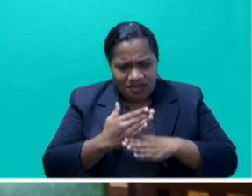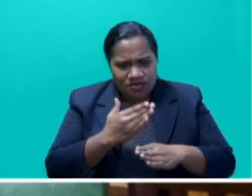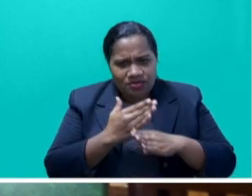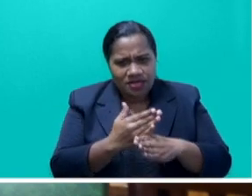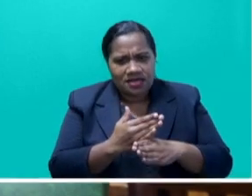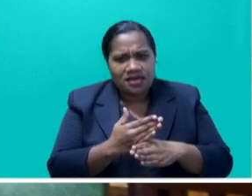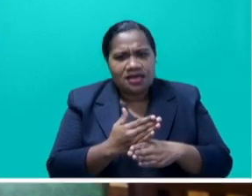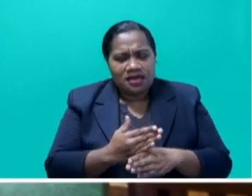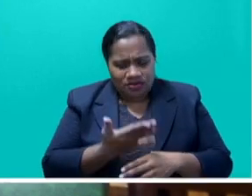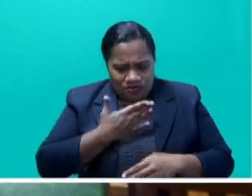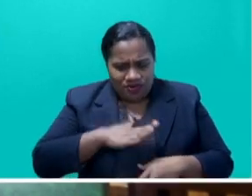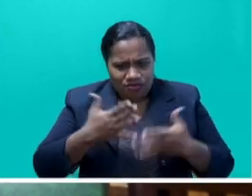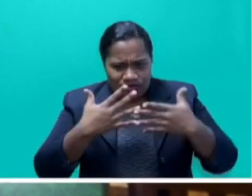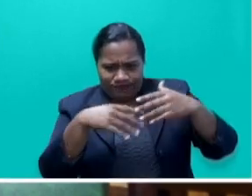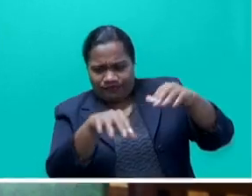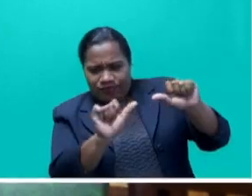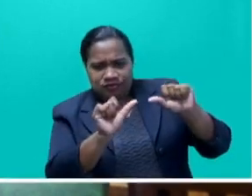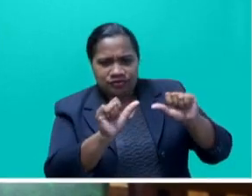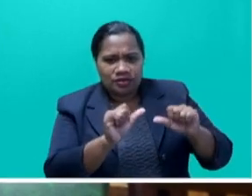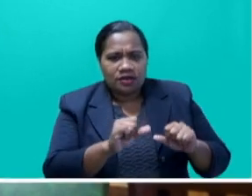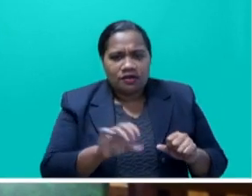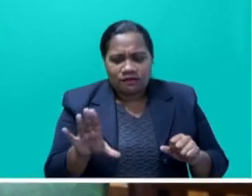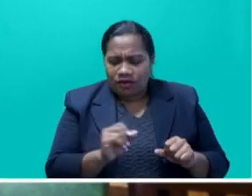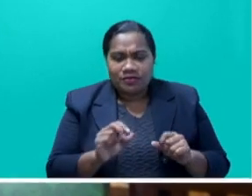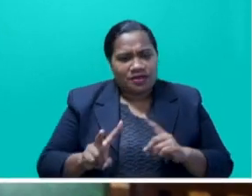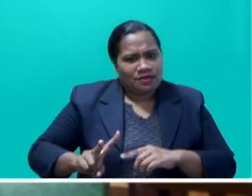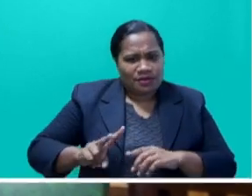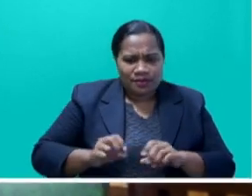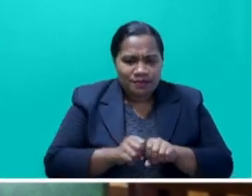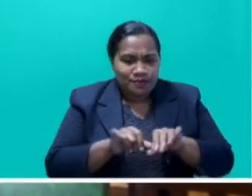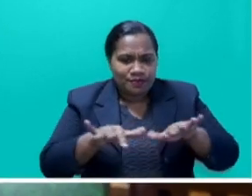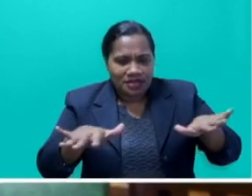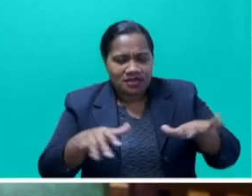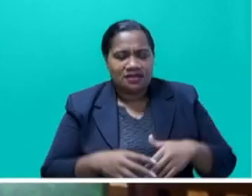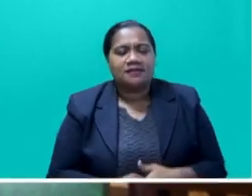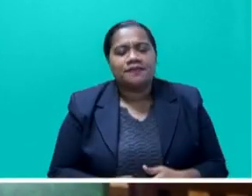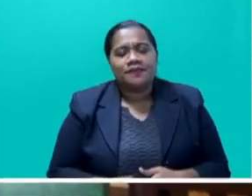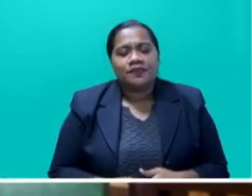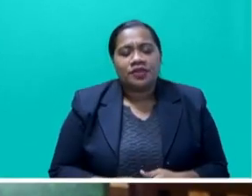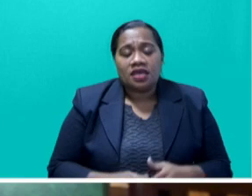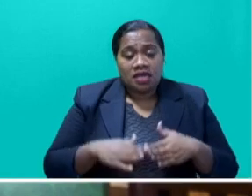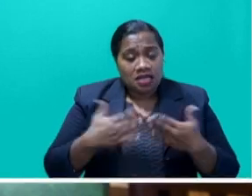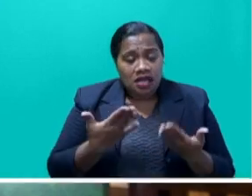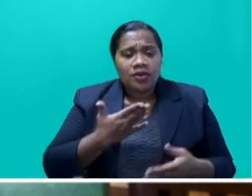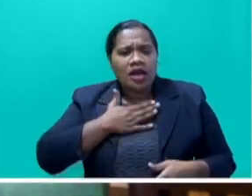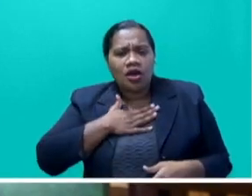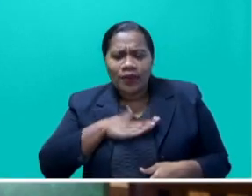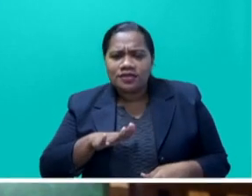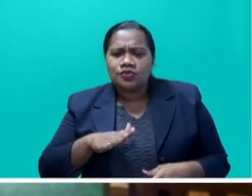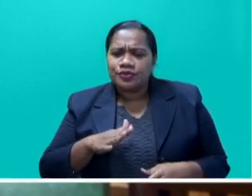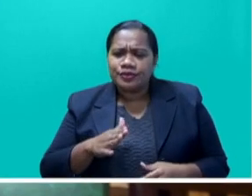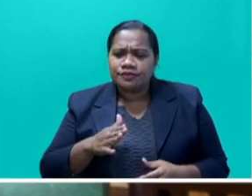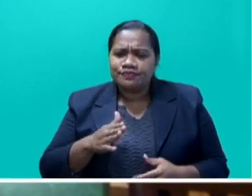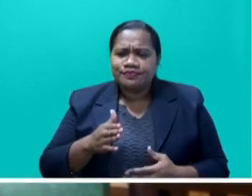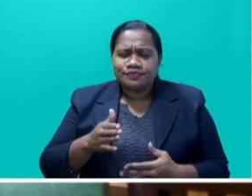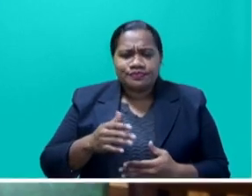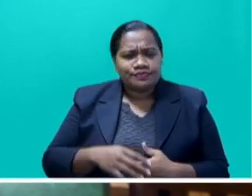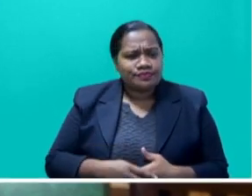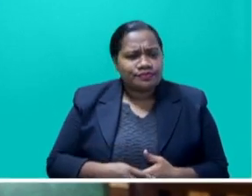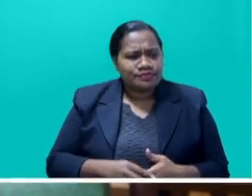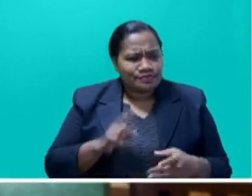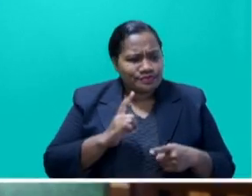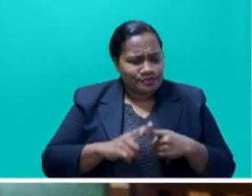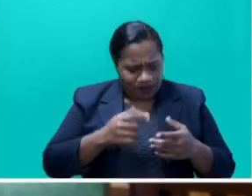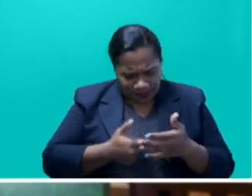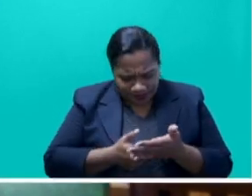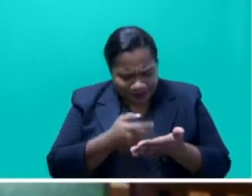Mr. Speaker, sir, just a few quick rebuttals. Let me just go quickly to what the Honorable Rasova